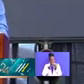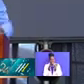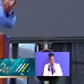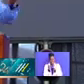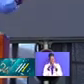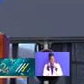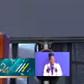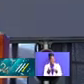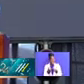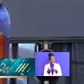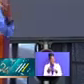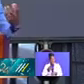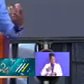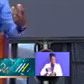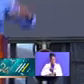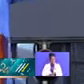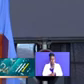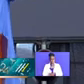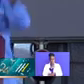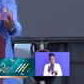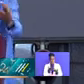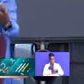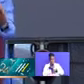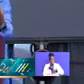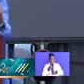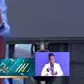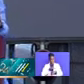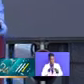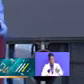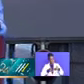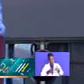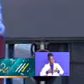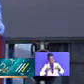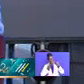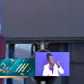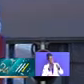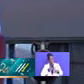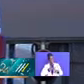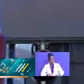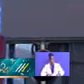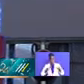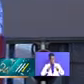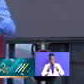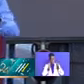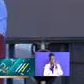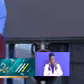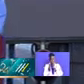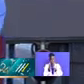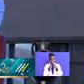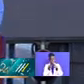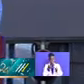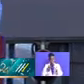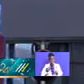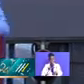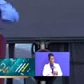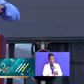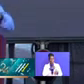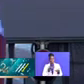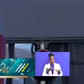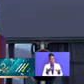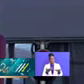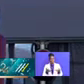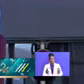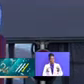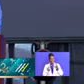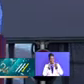Jesus then we all when we give our life to Jesus then we are unifying we